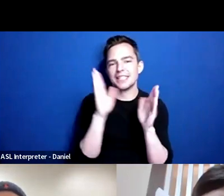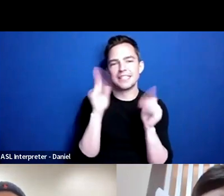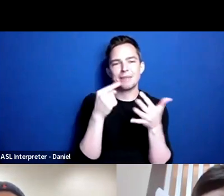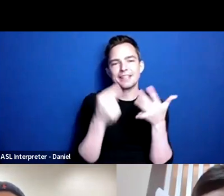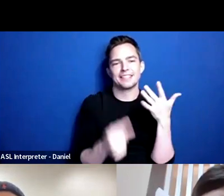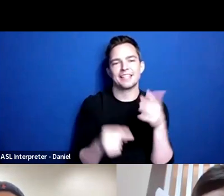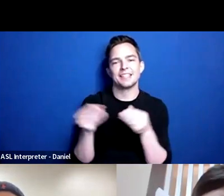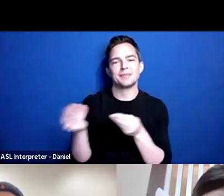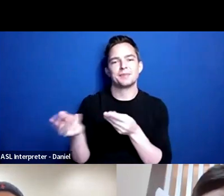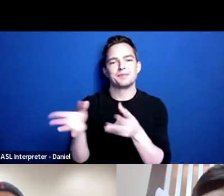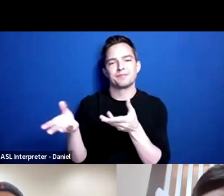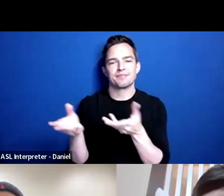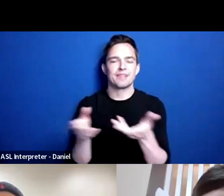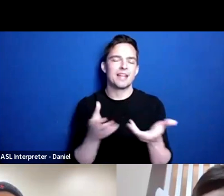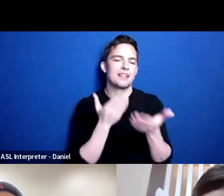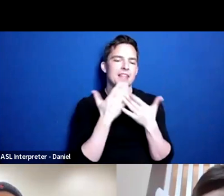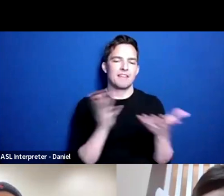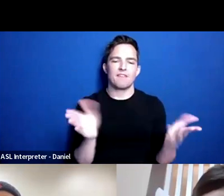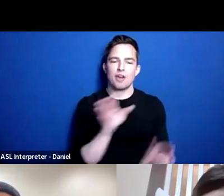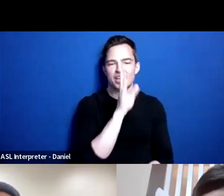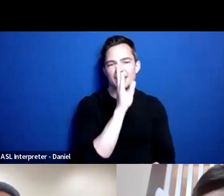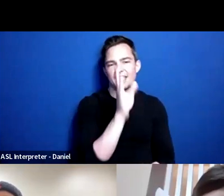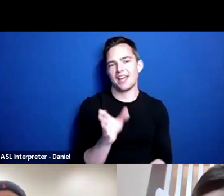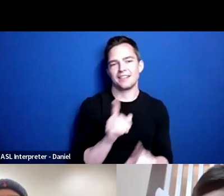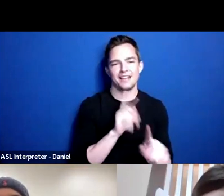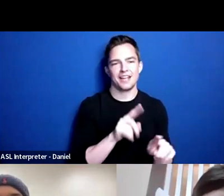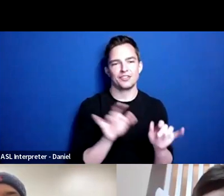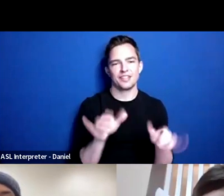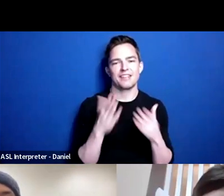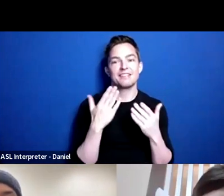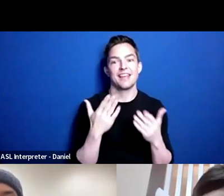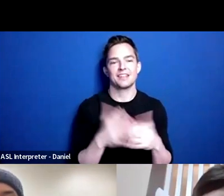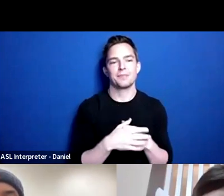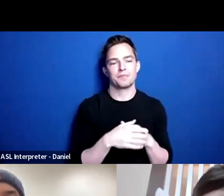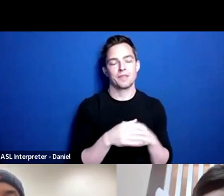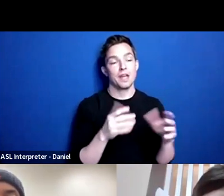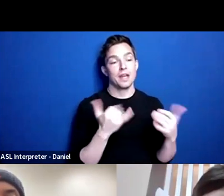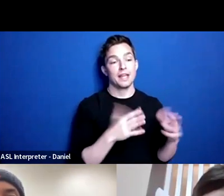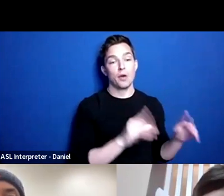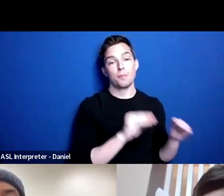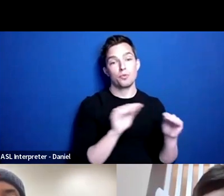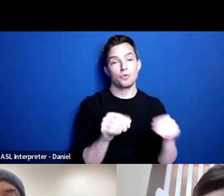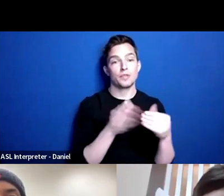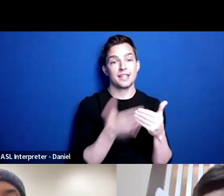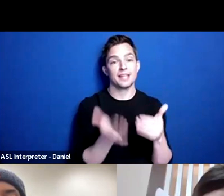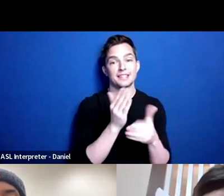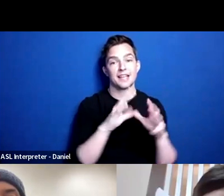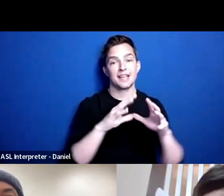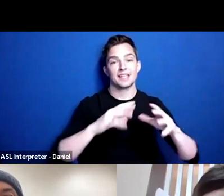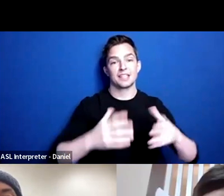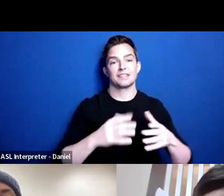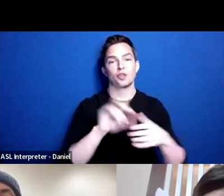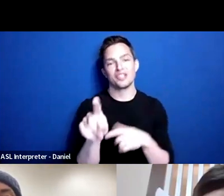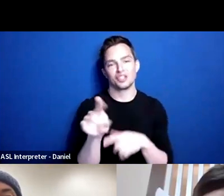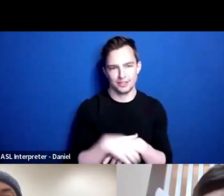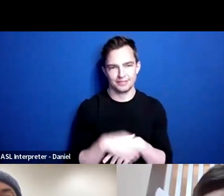thank you all for such candid answers on that. And so as I move us into the next set of questions, the next